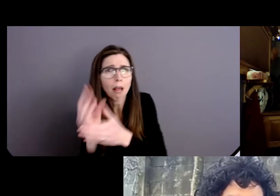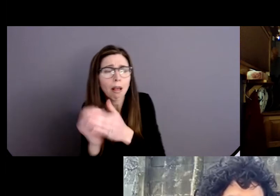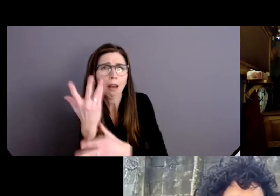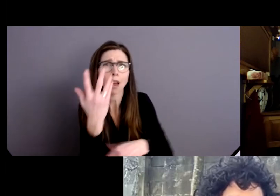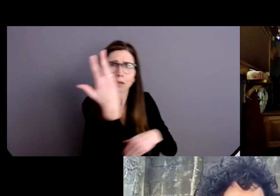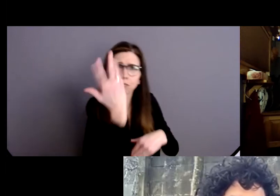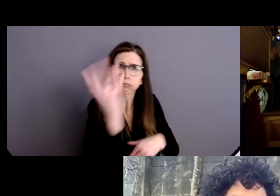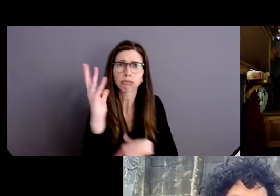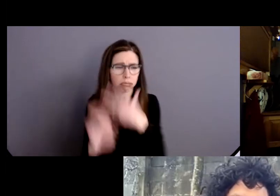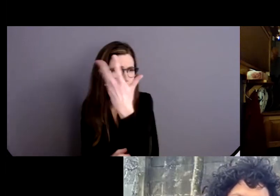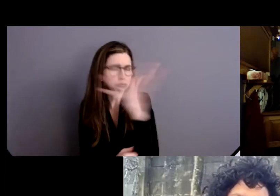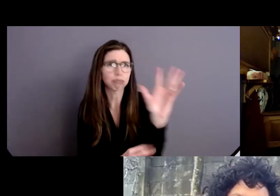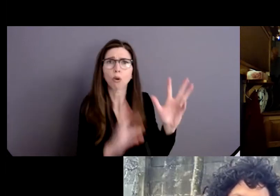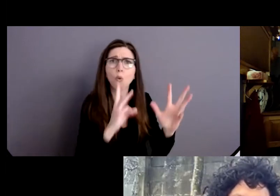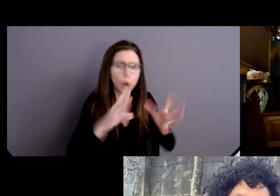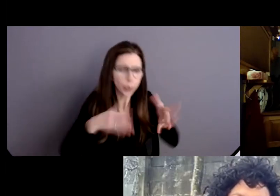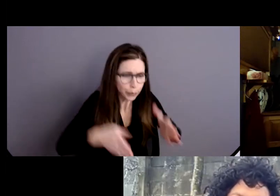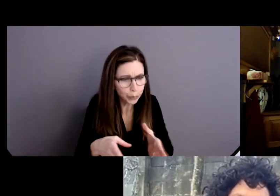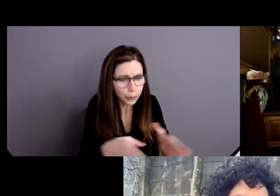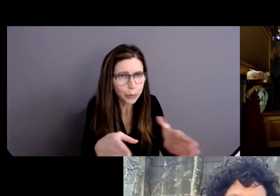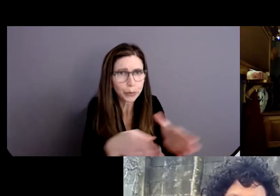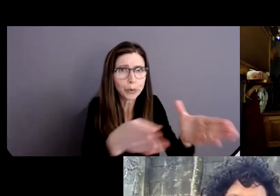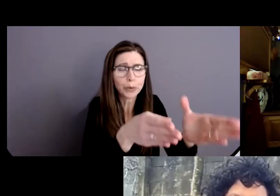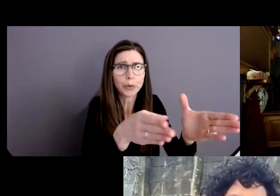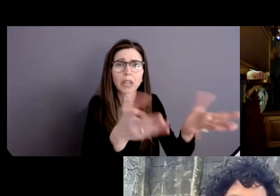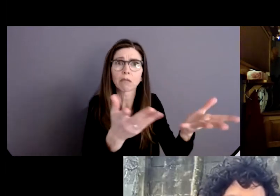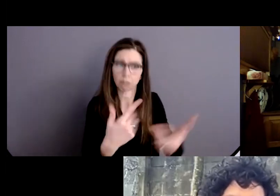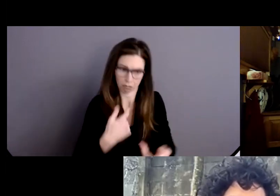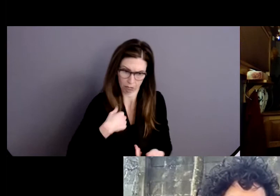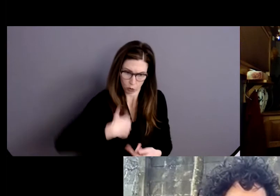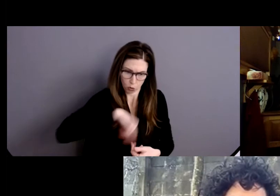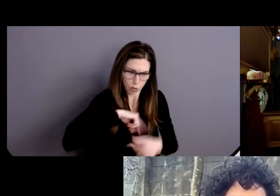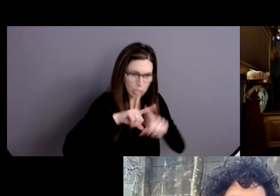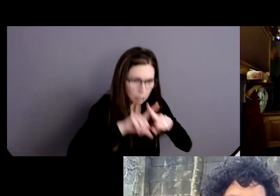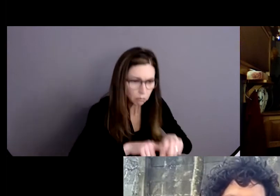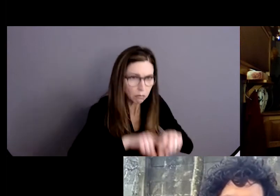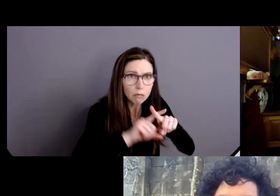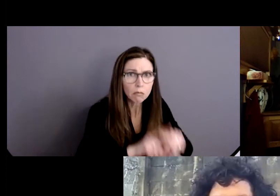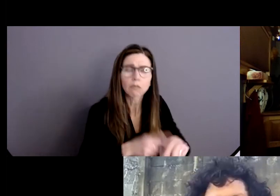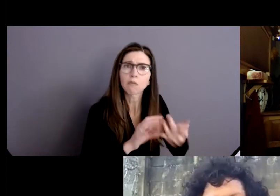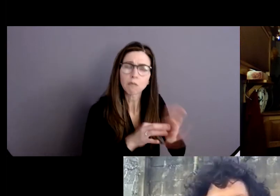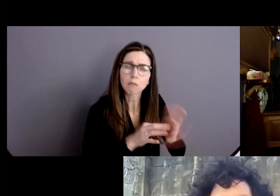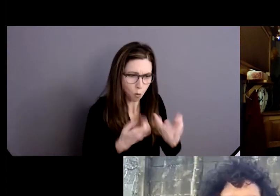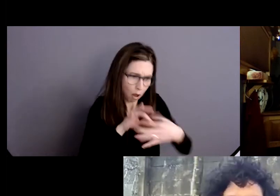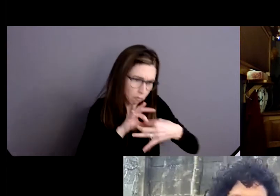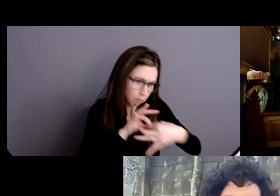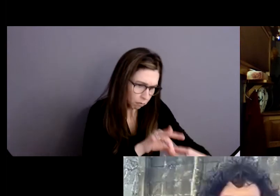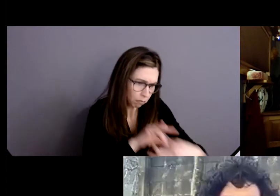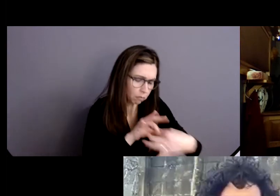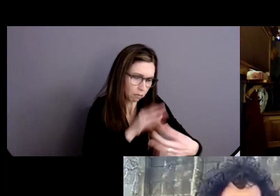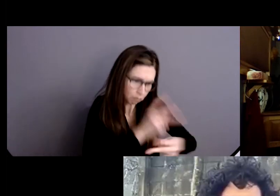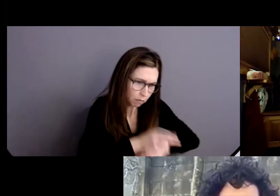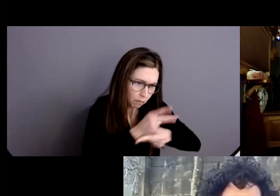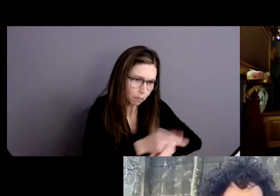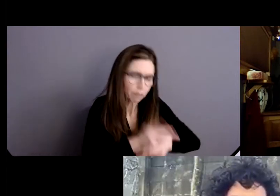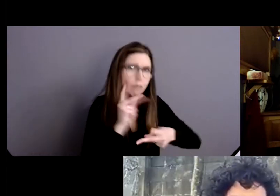so forth, on which we rely heavily upon to fulfill our responsibility of maintaining the reciprocal health